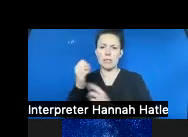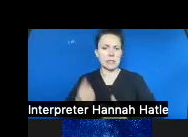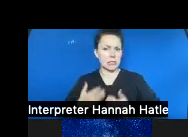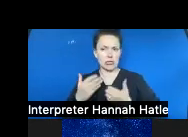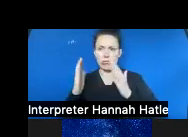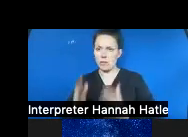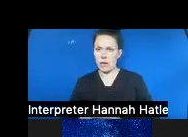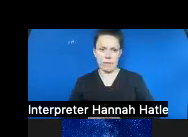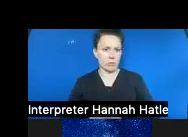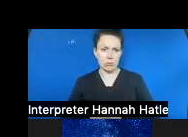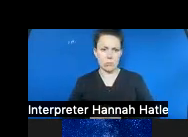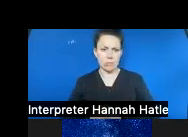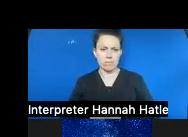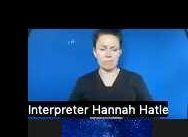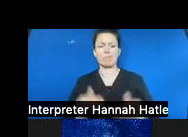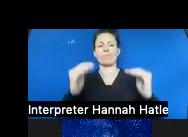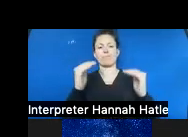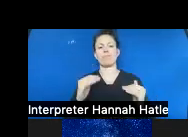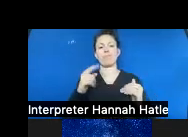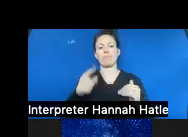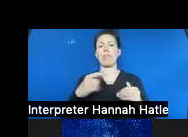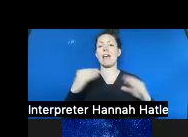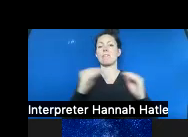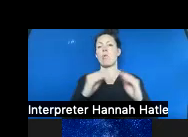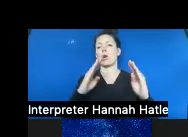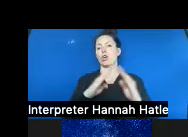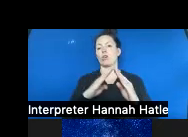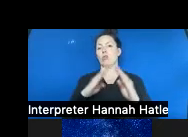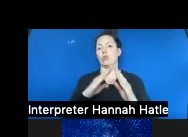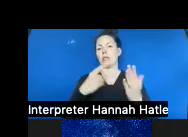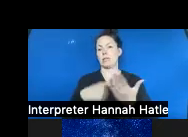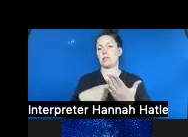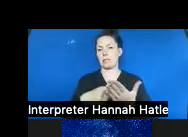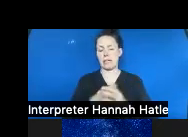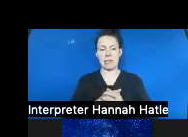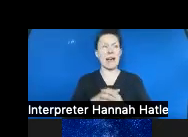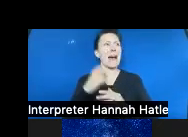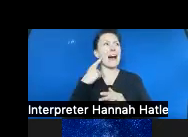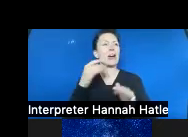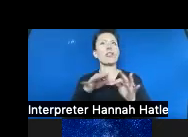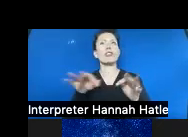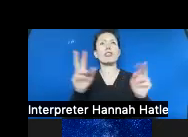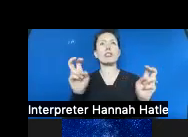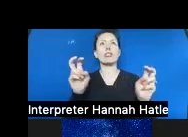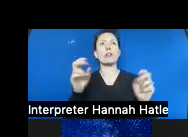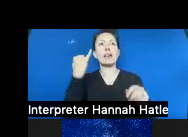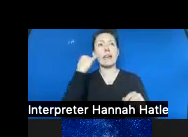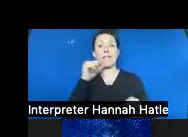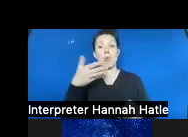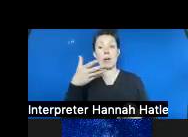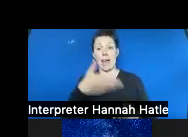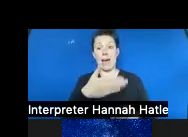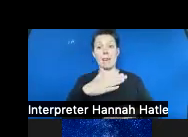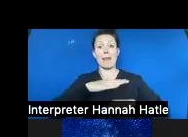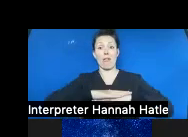Host community discussions, get this on the table. There's the saying I heard, if you're not at the table, you're on the